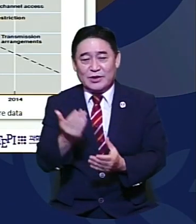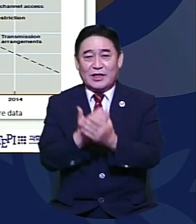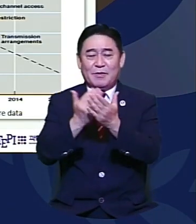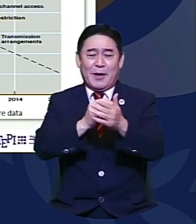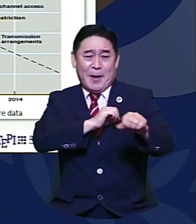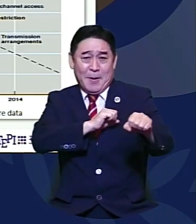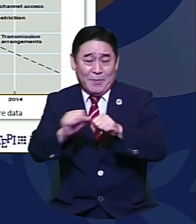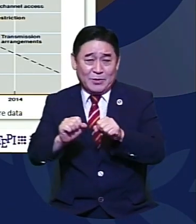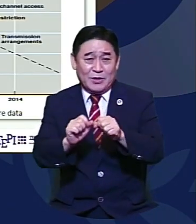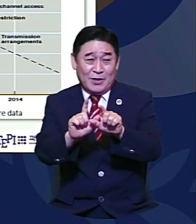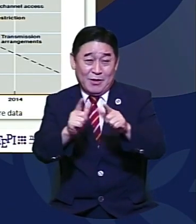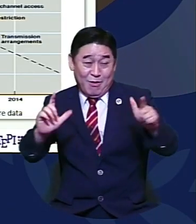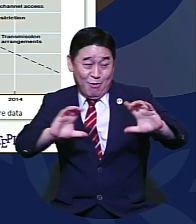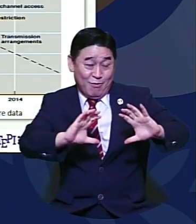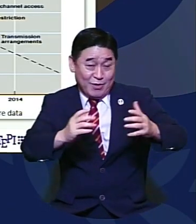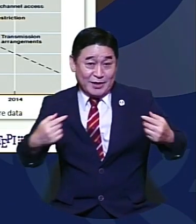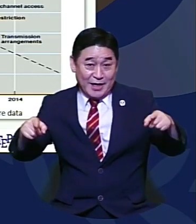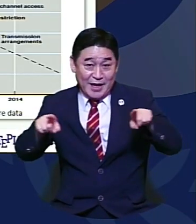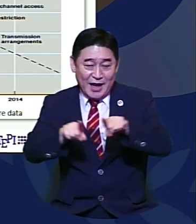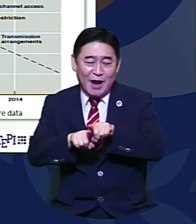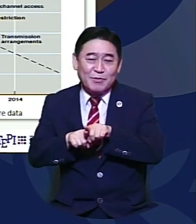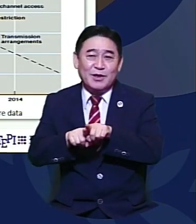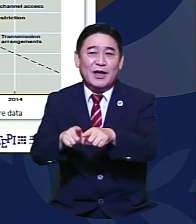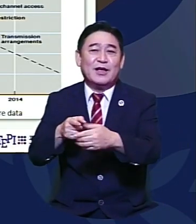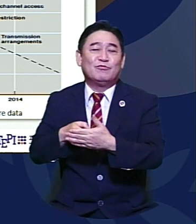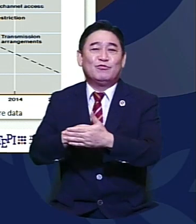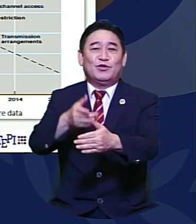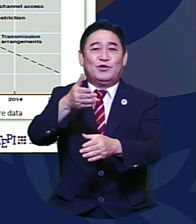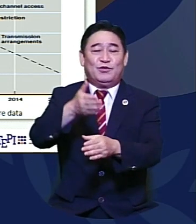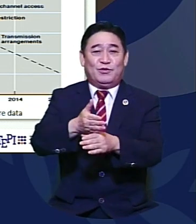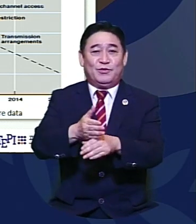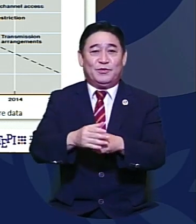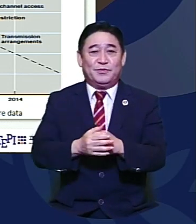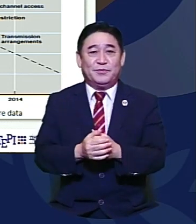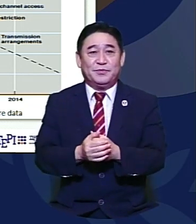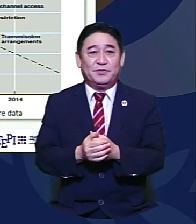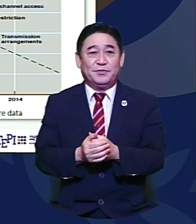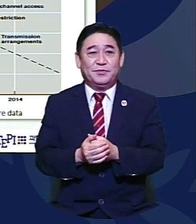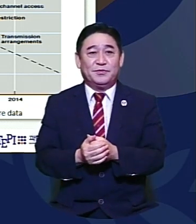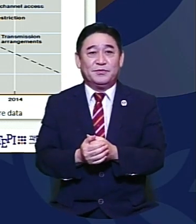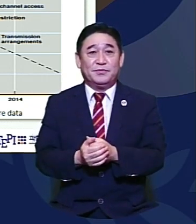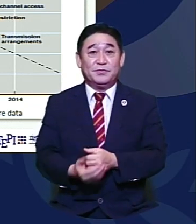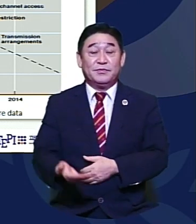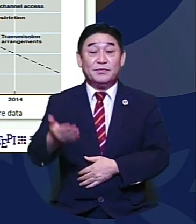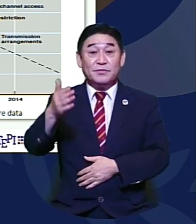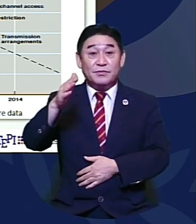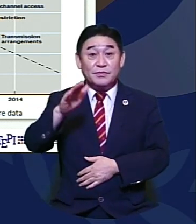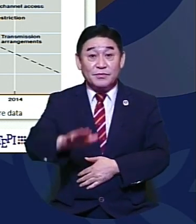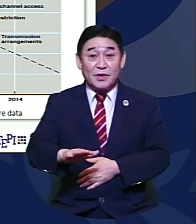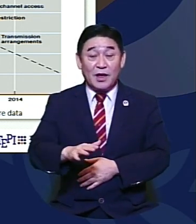countries. But we have to think about, at first,